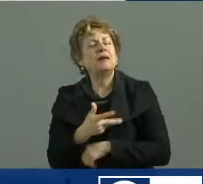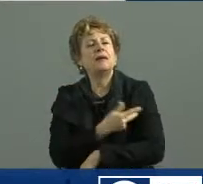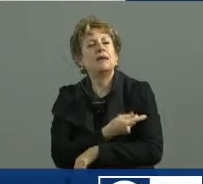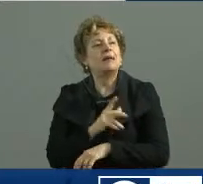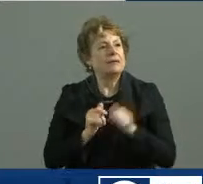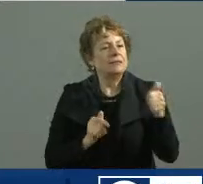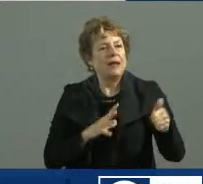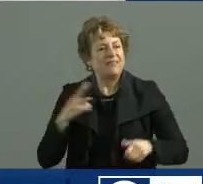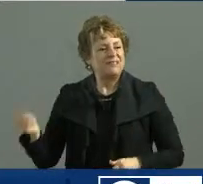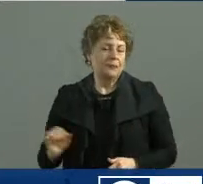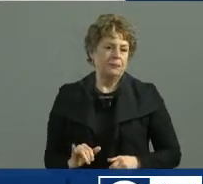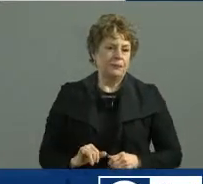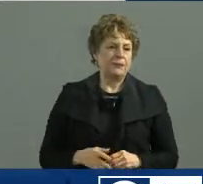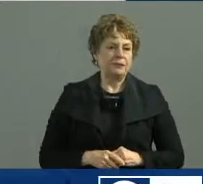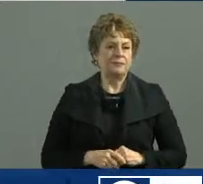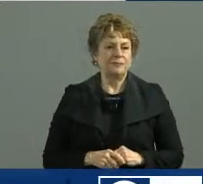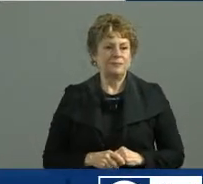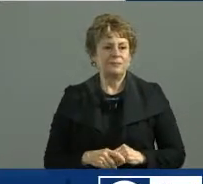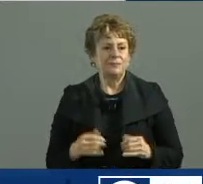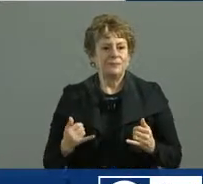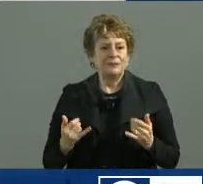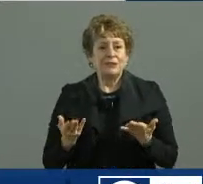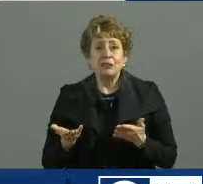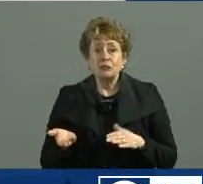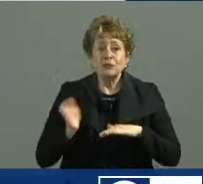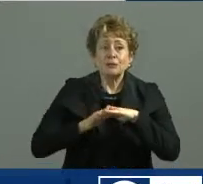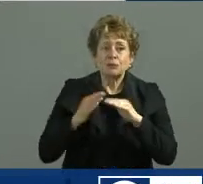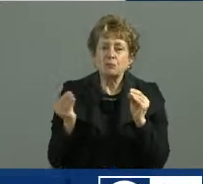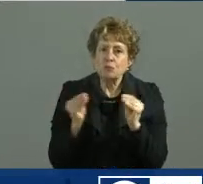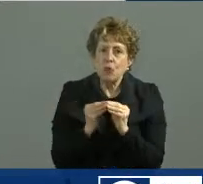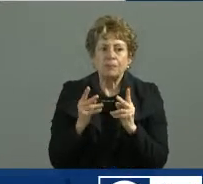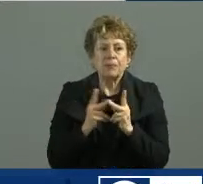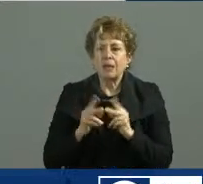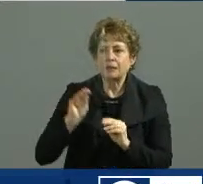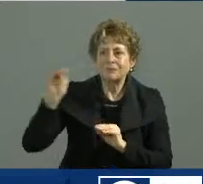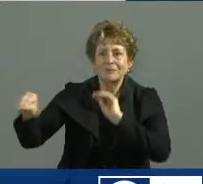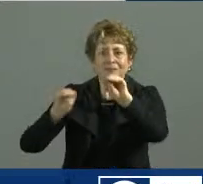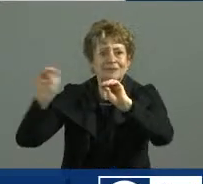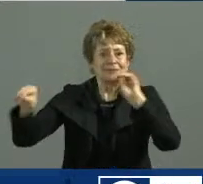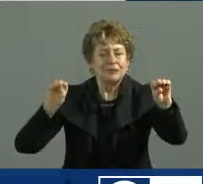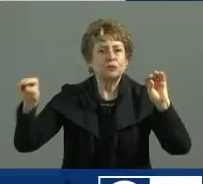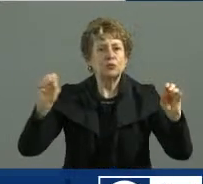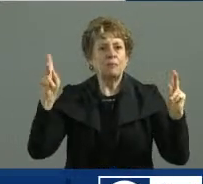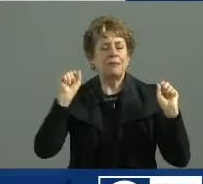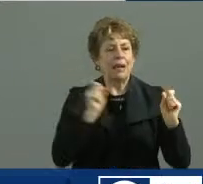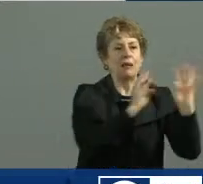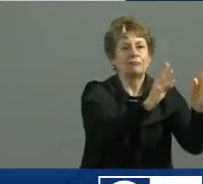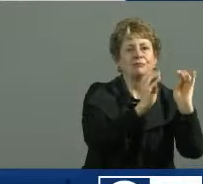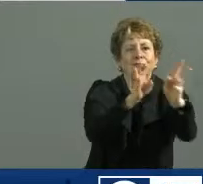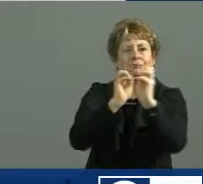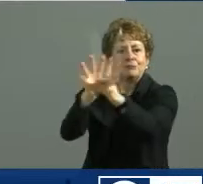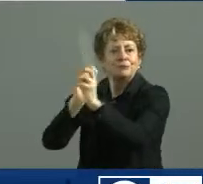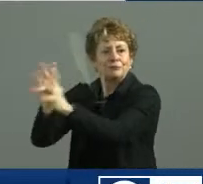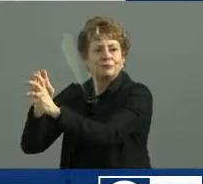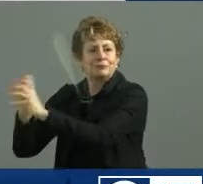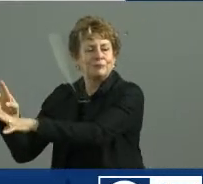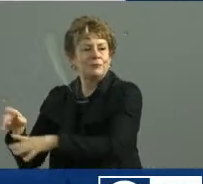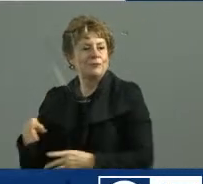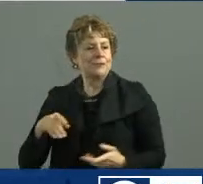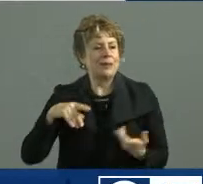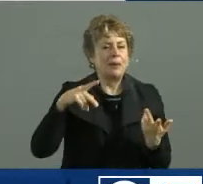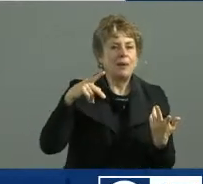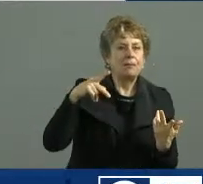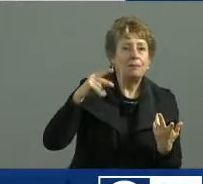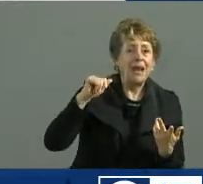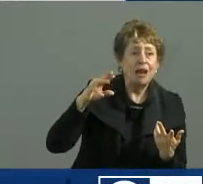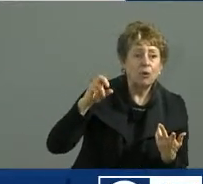vaccination sites. This week, Maricopa County and some of our other county partners were able to expand